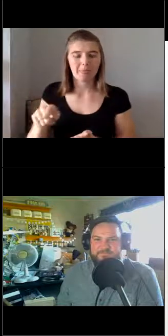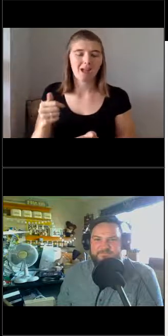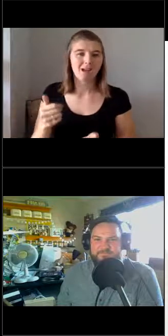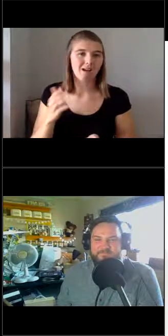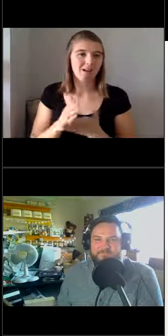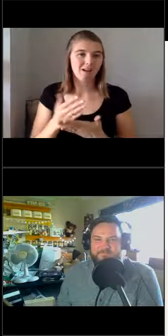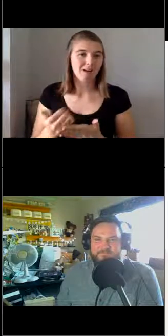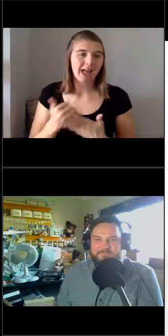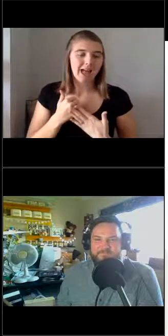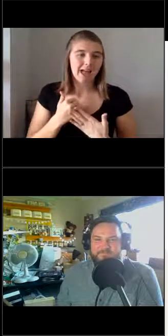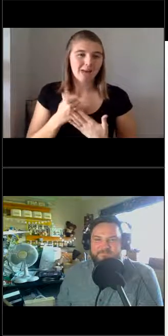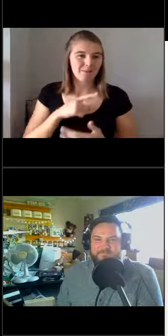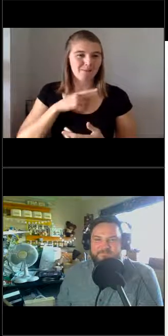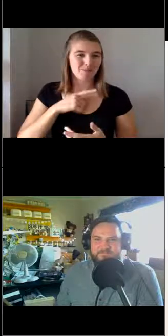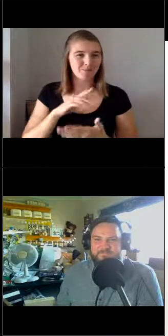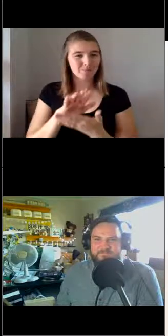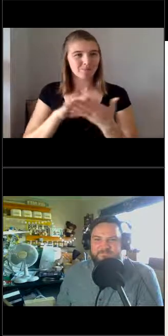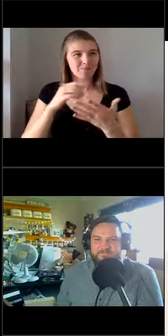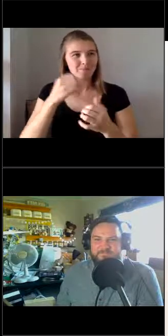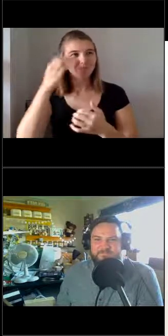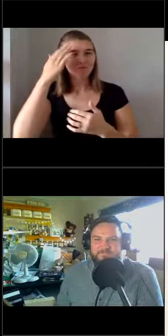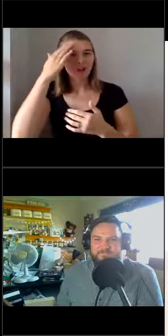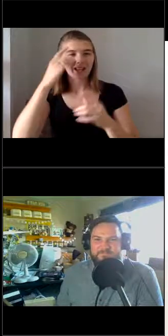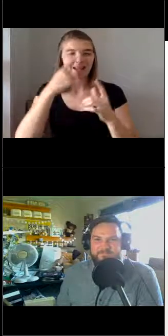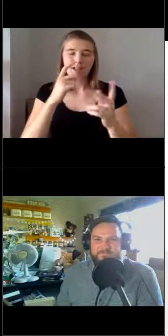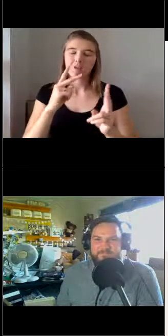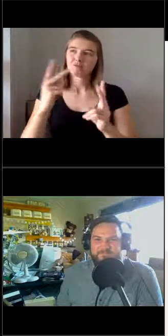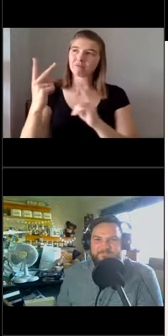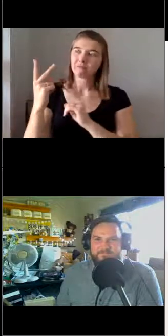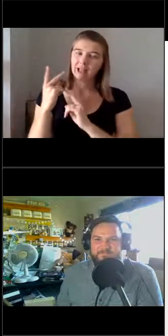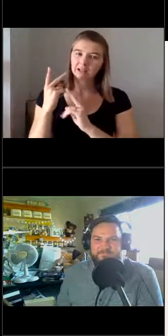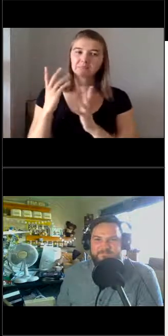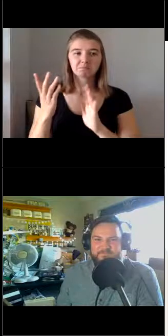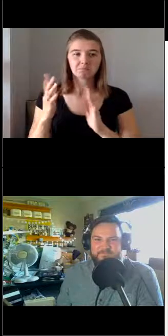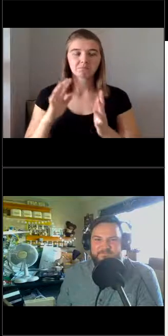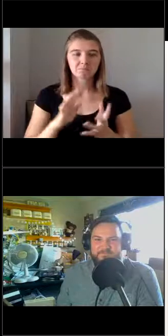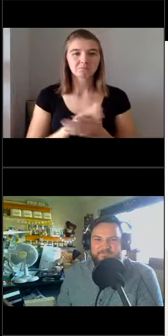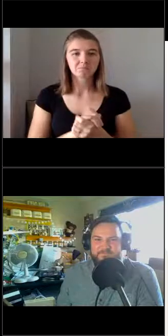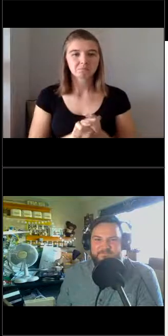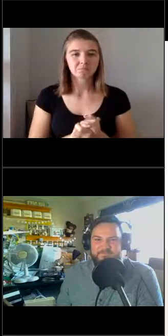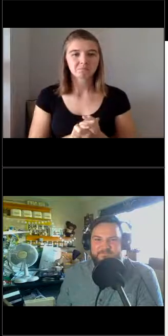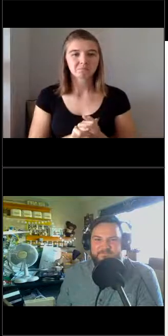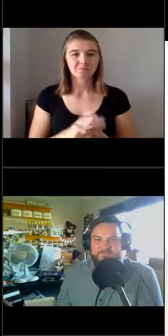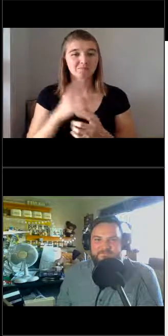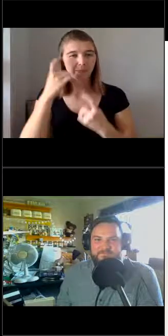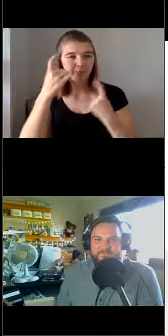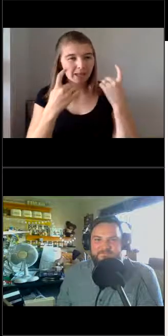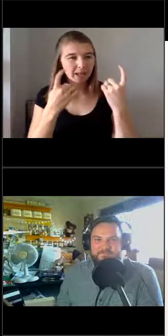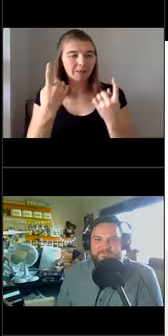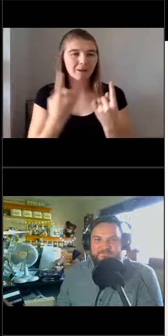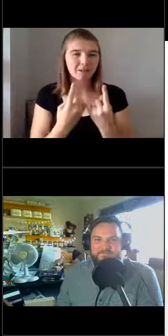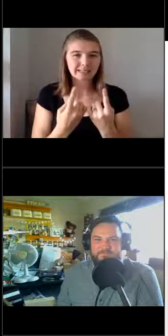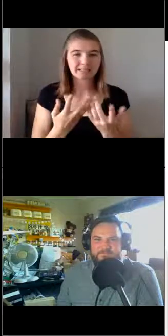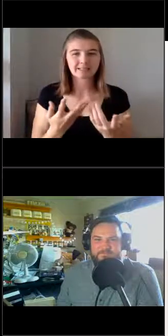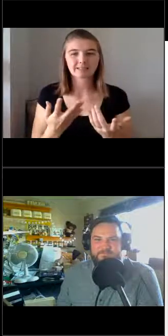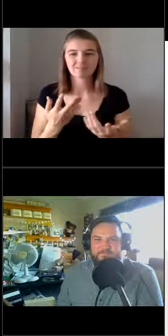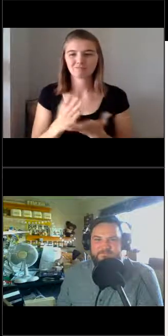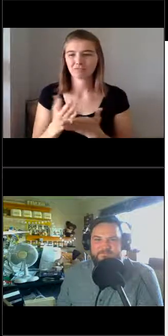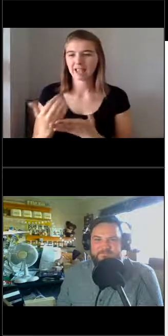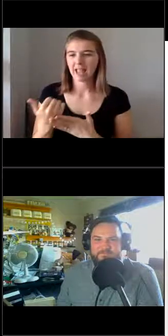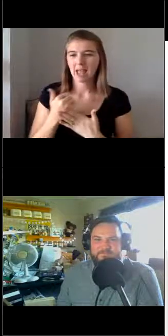you know, reflecting. So what Sam touched on is really like, you know, it helped a lot to, you know,